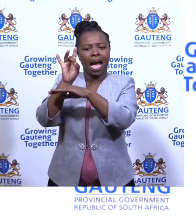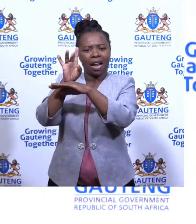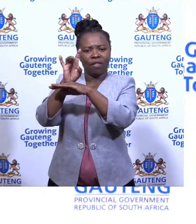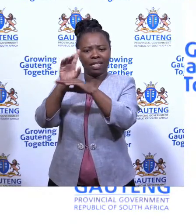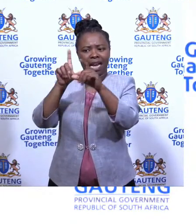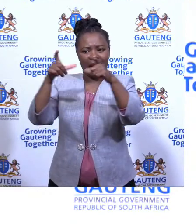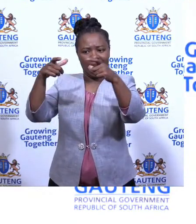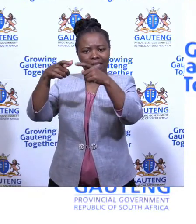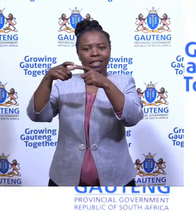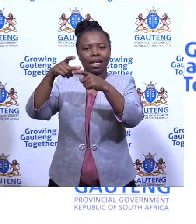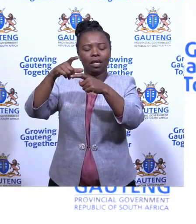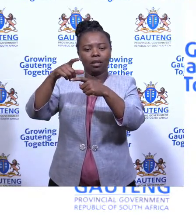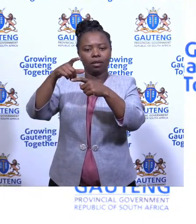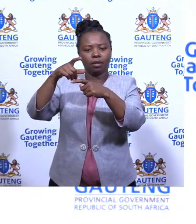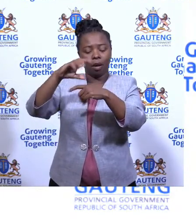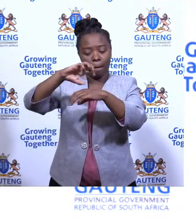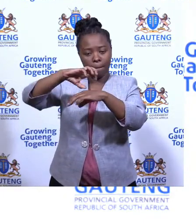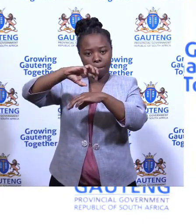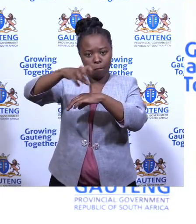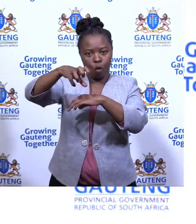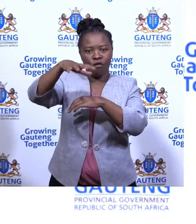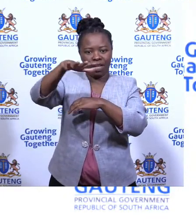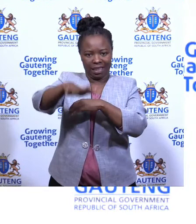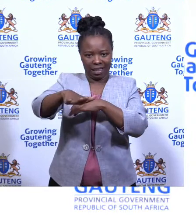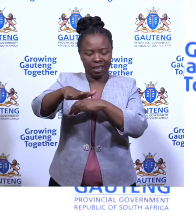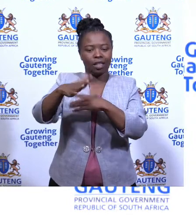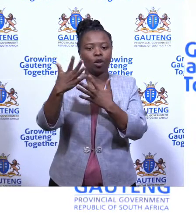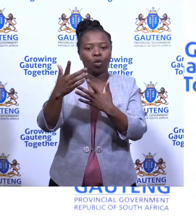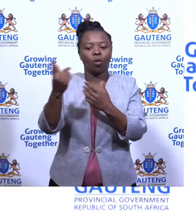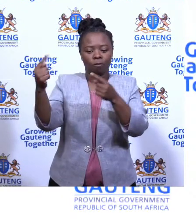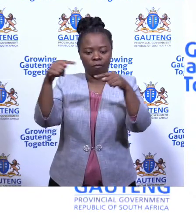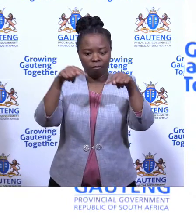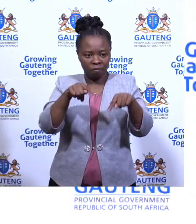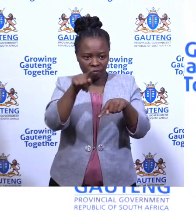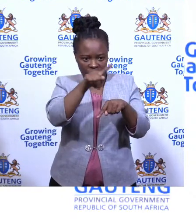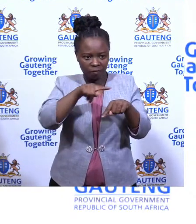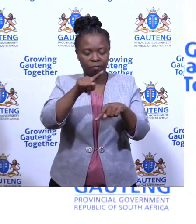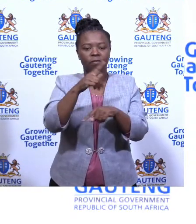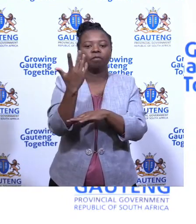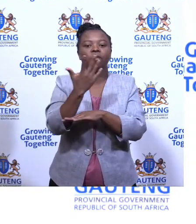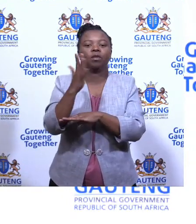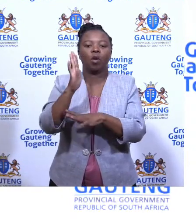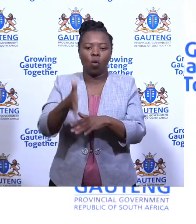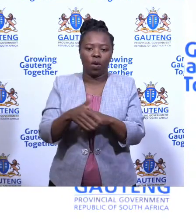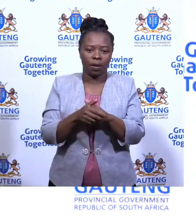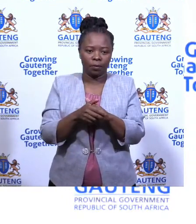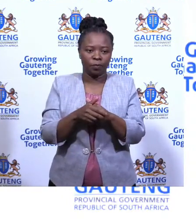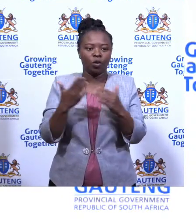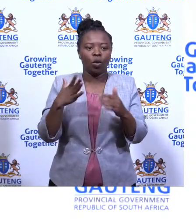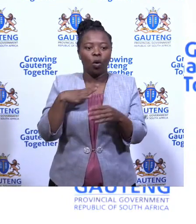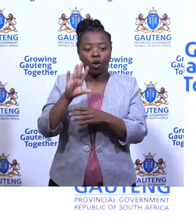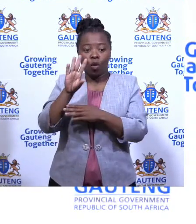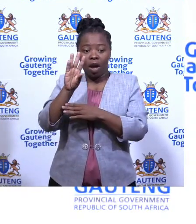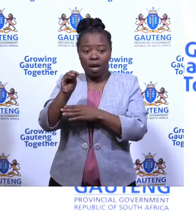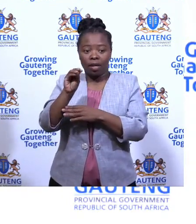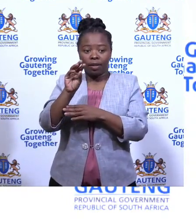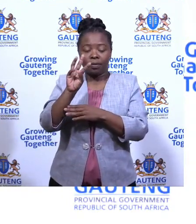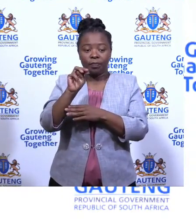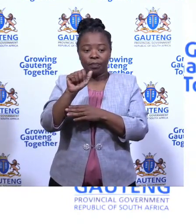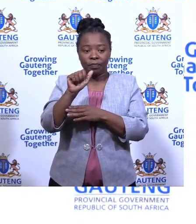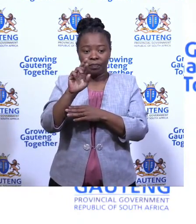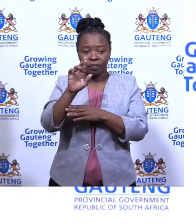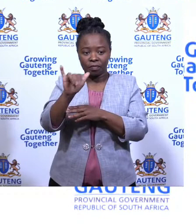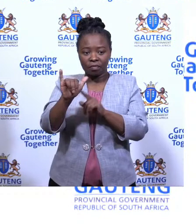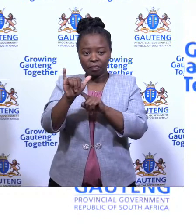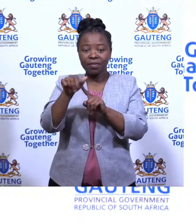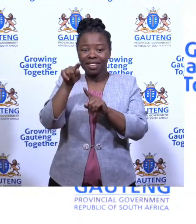am very happy to truly welcome them today. And I would like to request Dr. Mary Kaonga, who's the chair